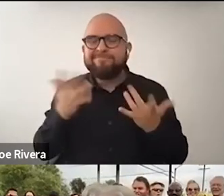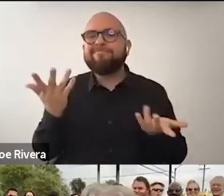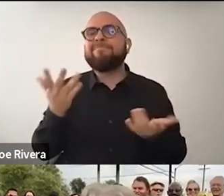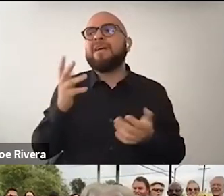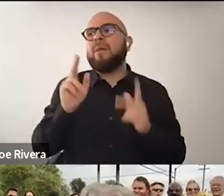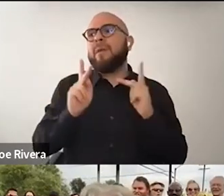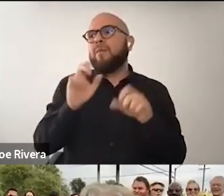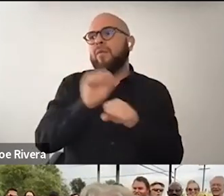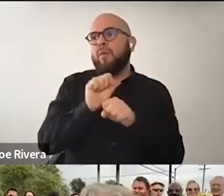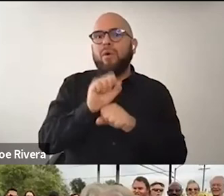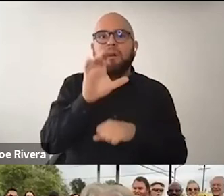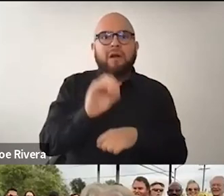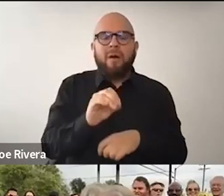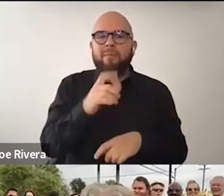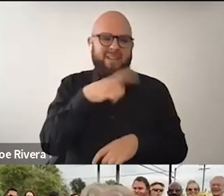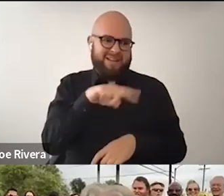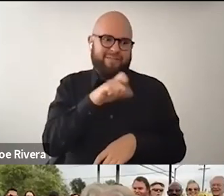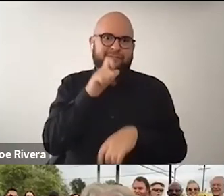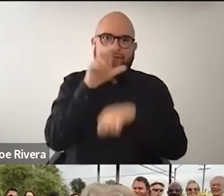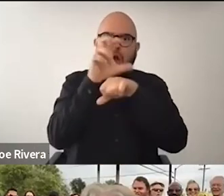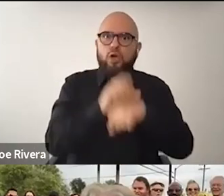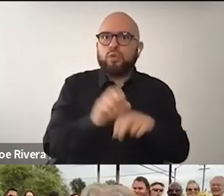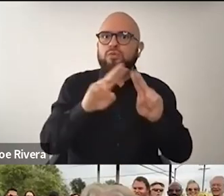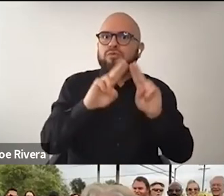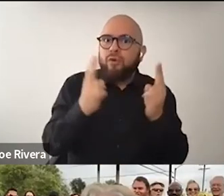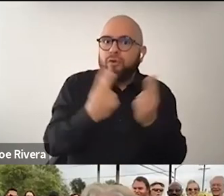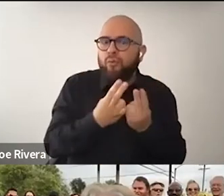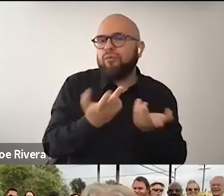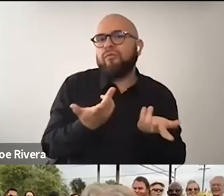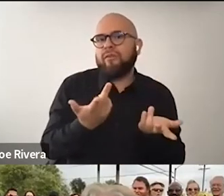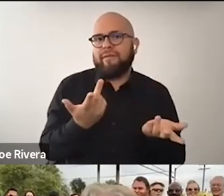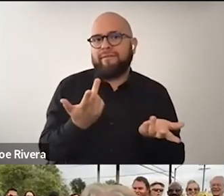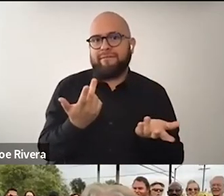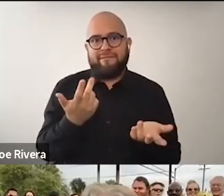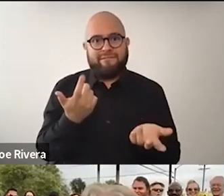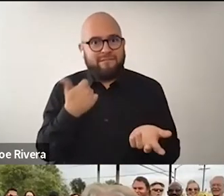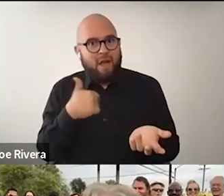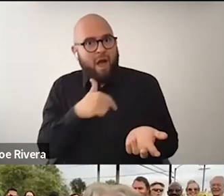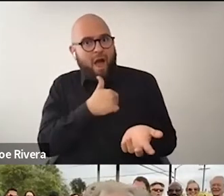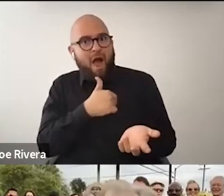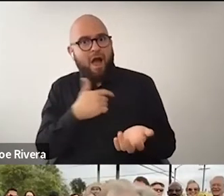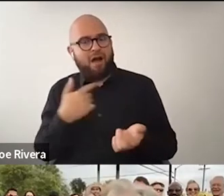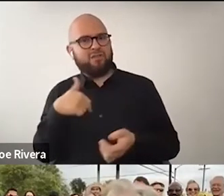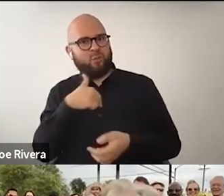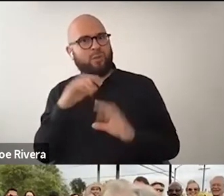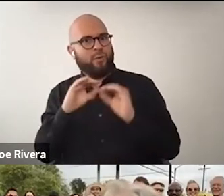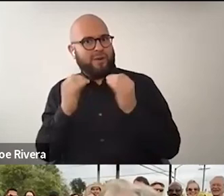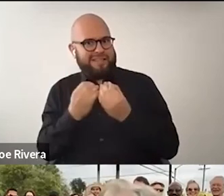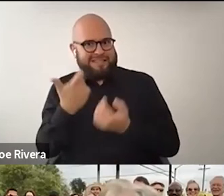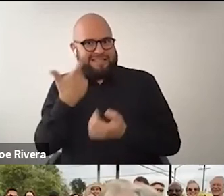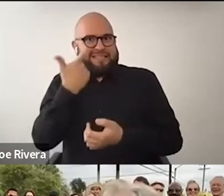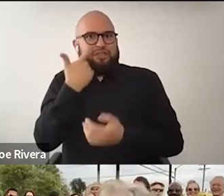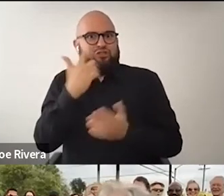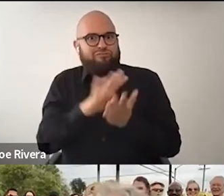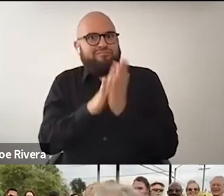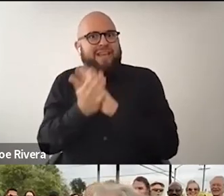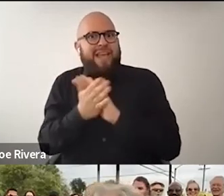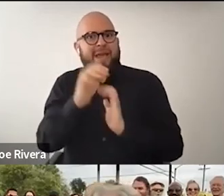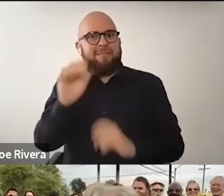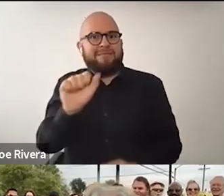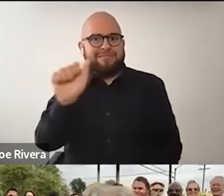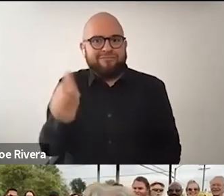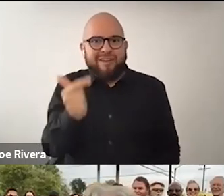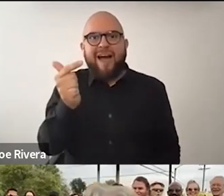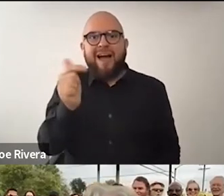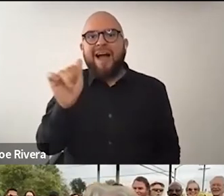new union. We're an organization that just fairly became SAG-AFTRA. And there's still people that don't